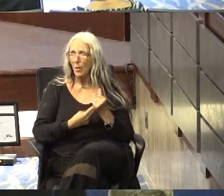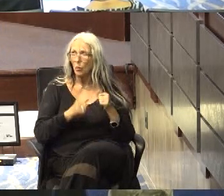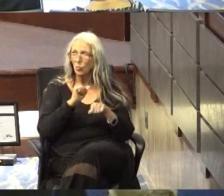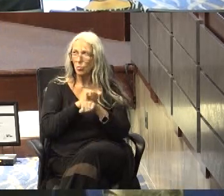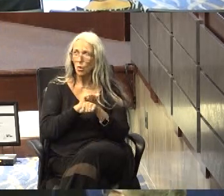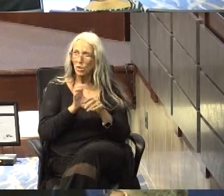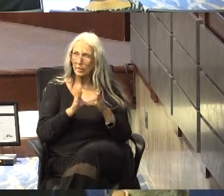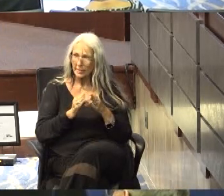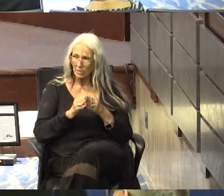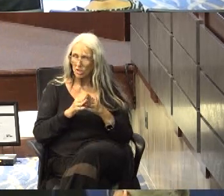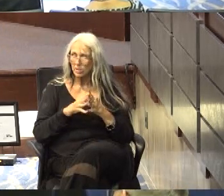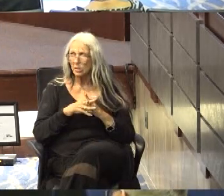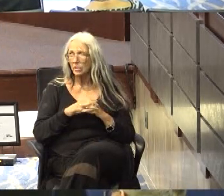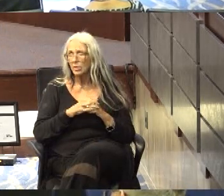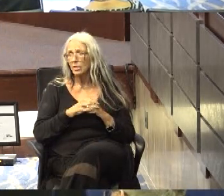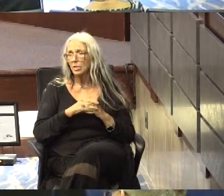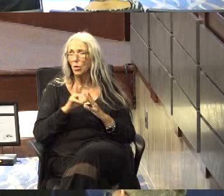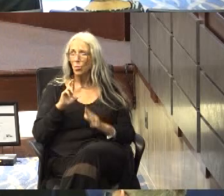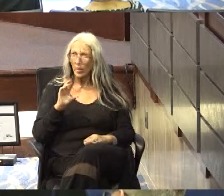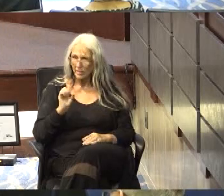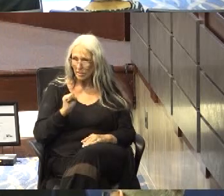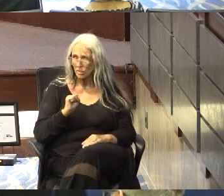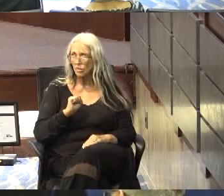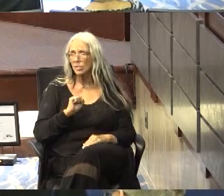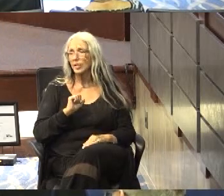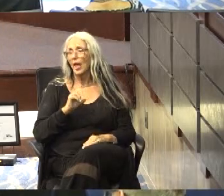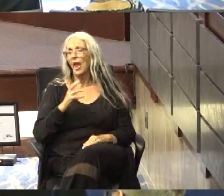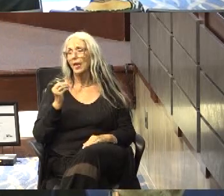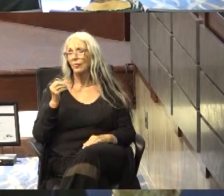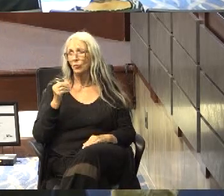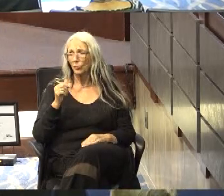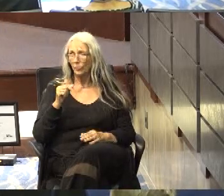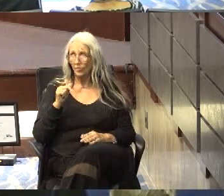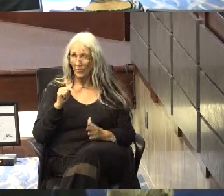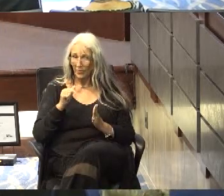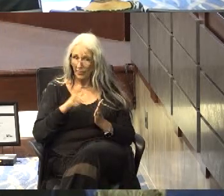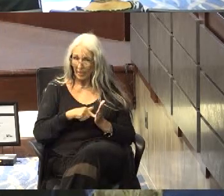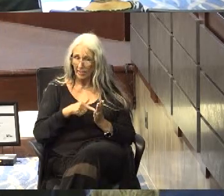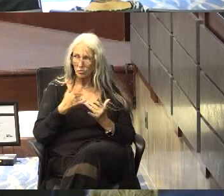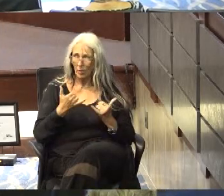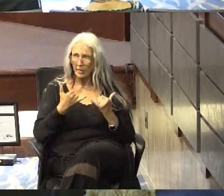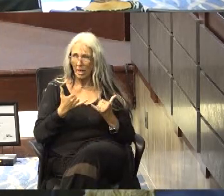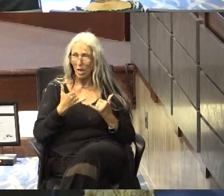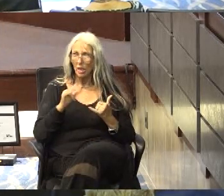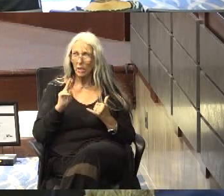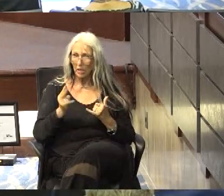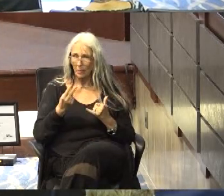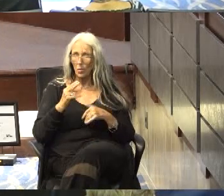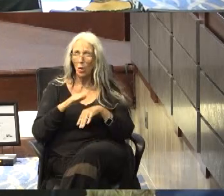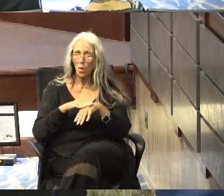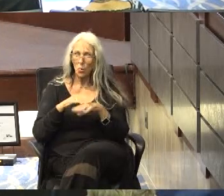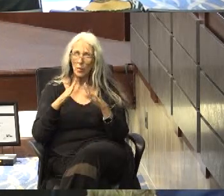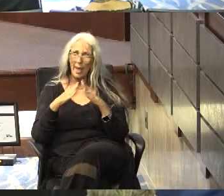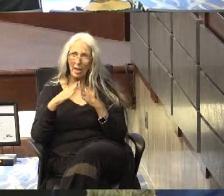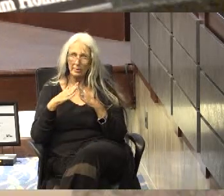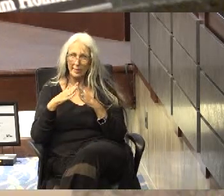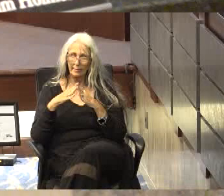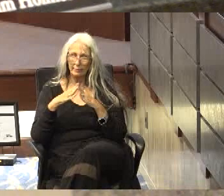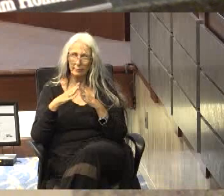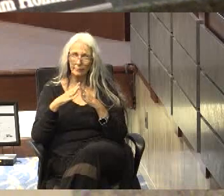which we're about to hear, and the resolutions. And the resolutions, I just wanted to point out a couple on housing that we were talking about, and the gentleman